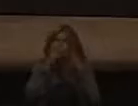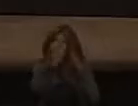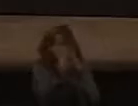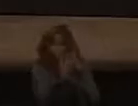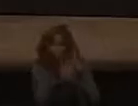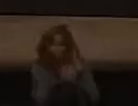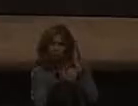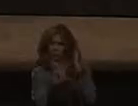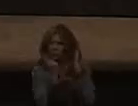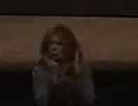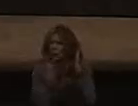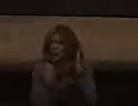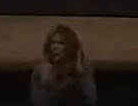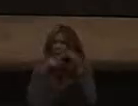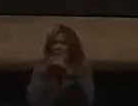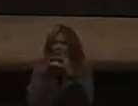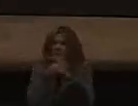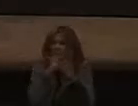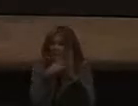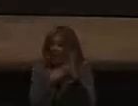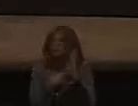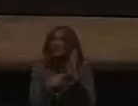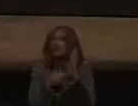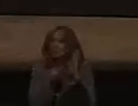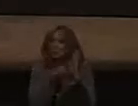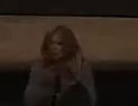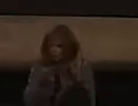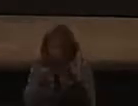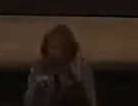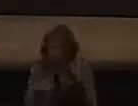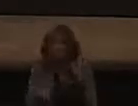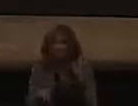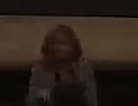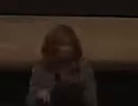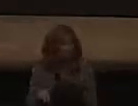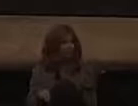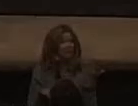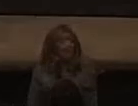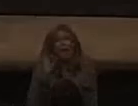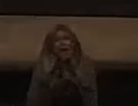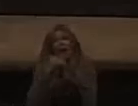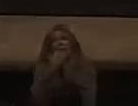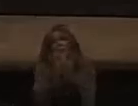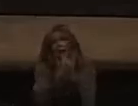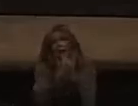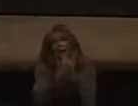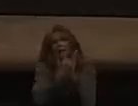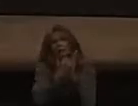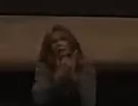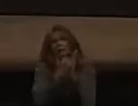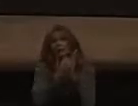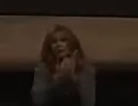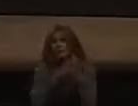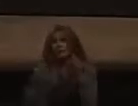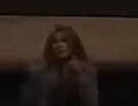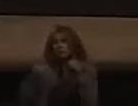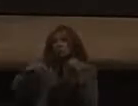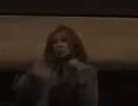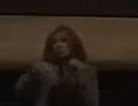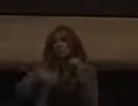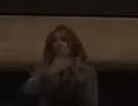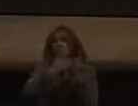disabilities in a wide array of disabilities. And that list is getting bigger, and that kind of